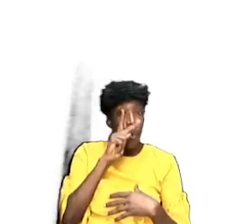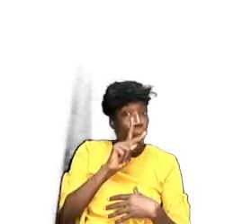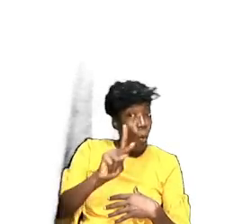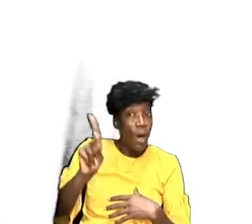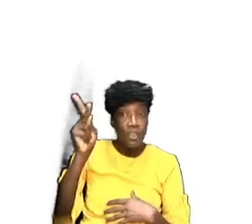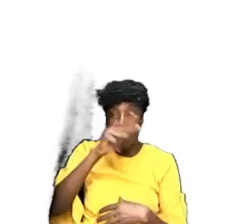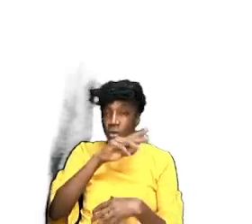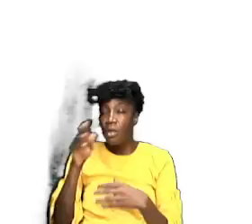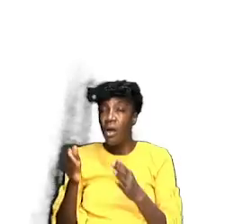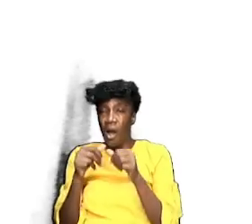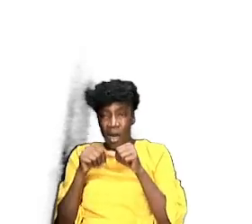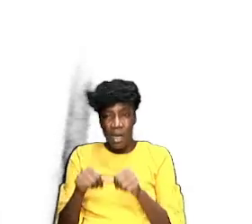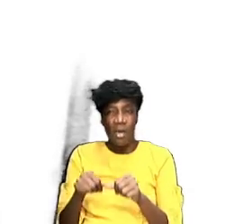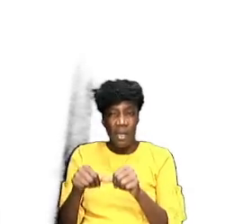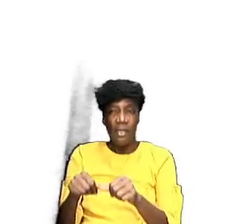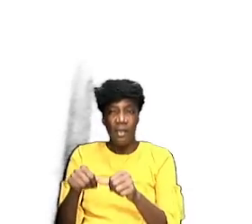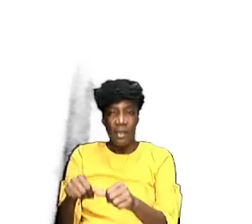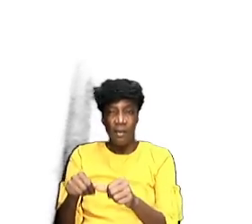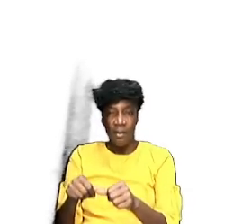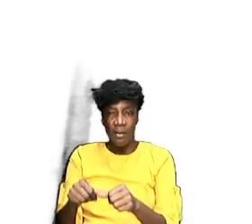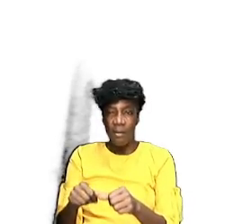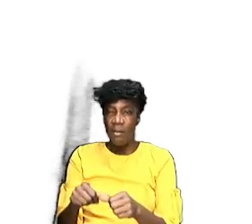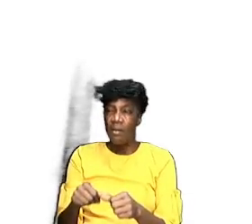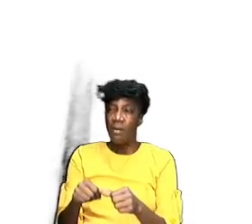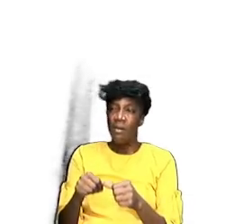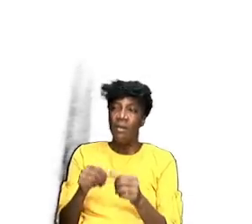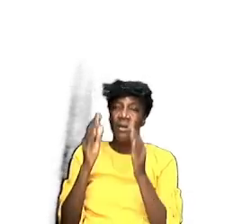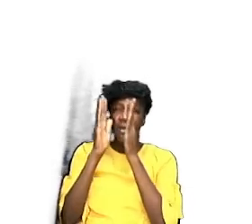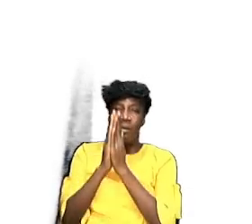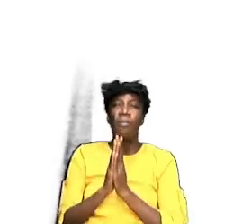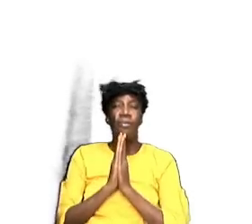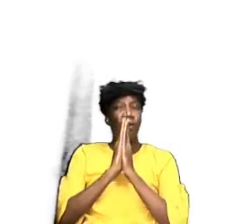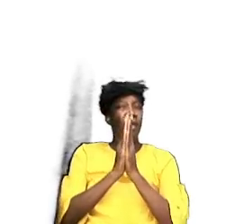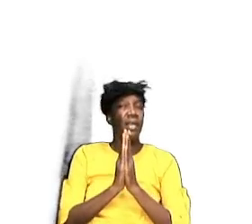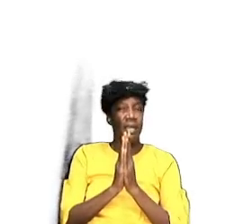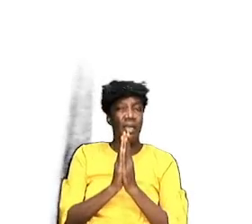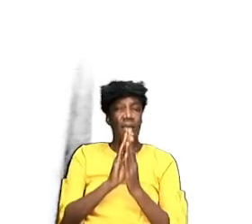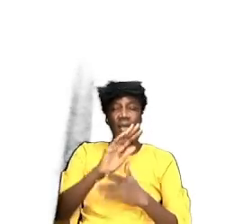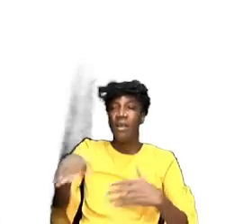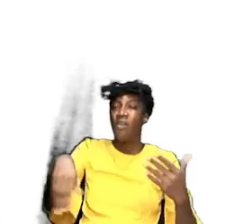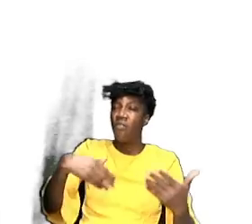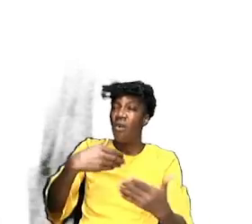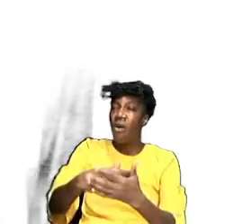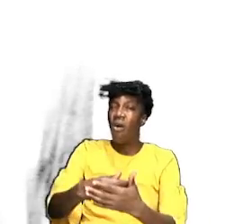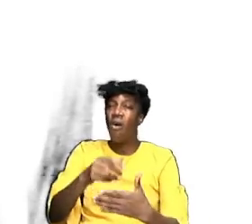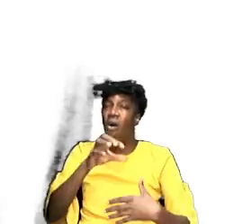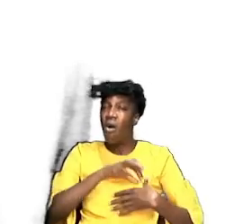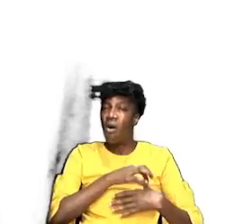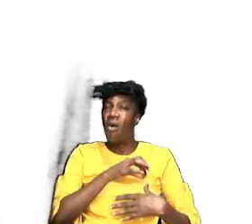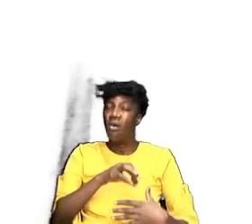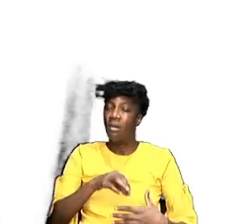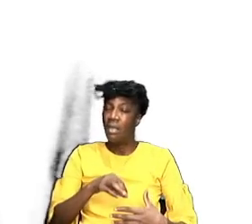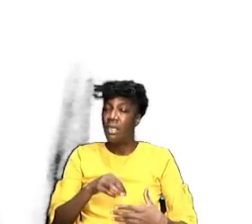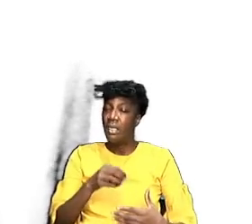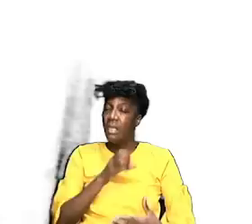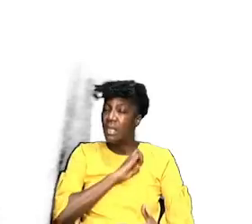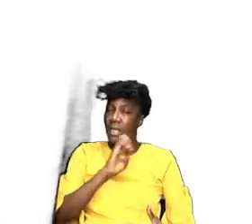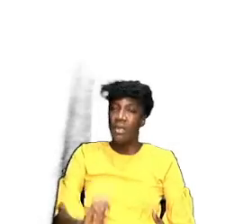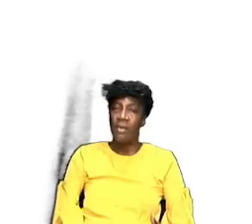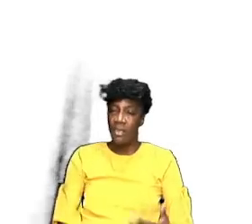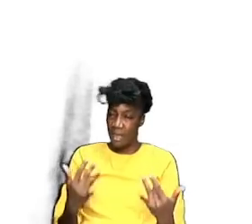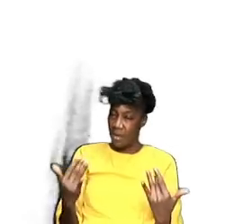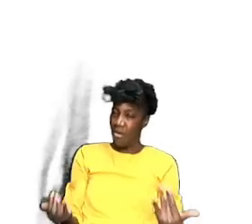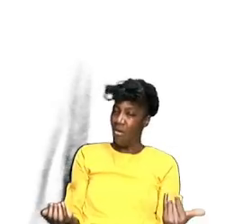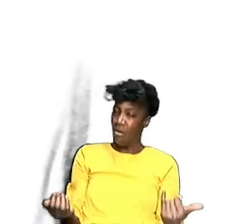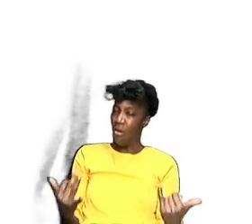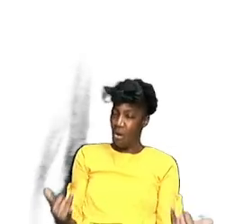supplications for the saints. How do we put on the armor? How do we stand in this